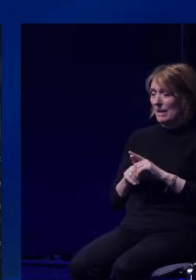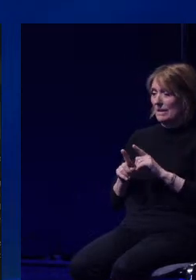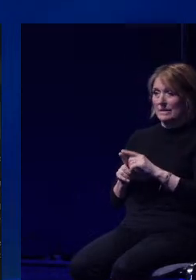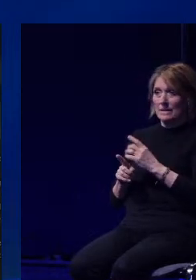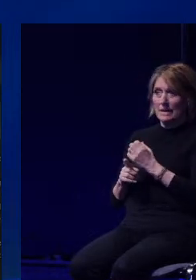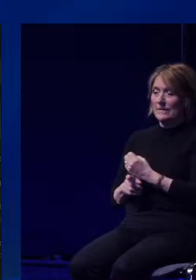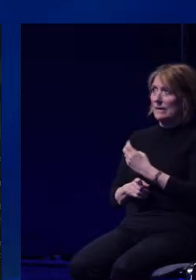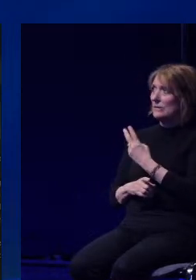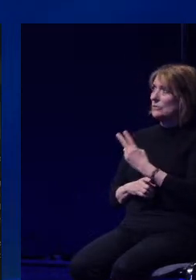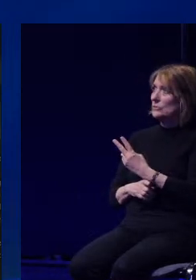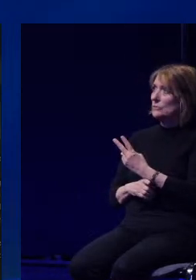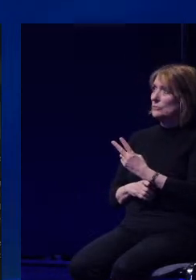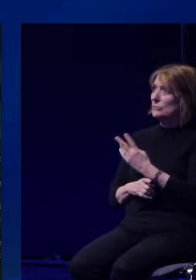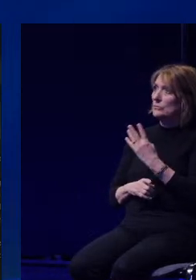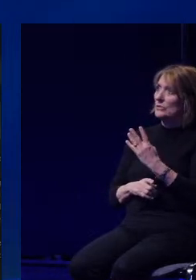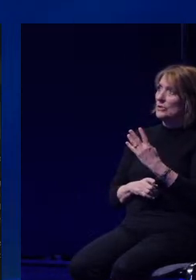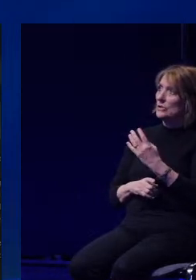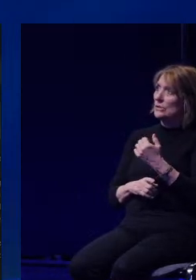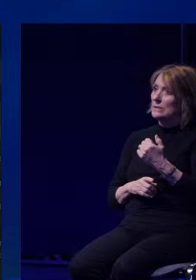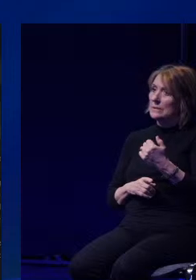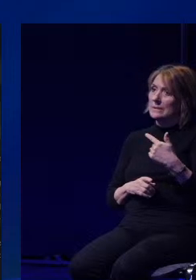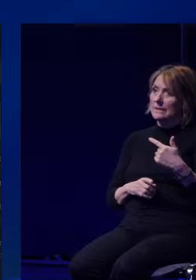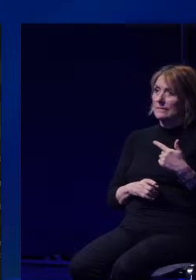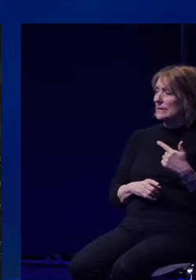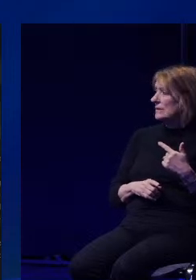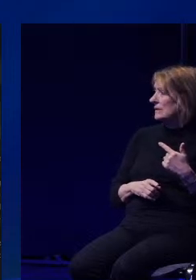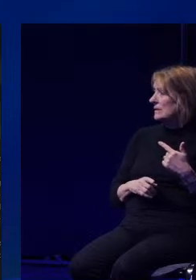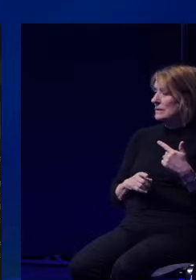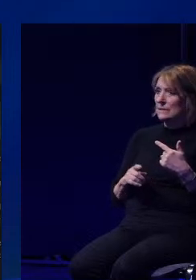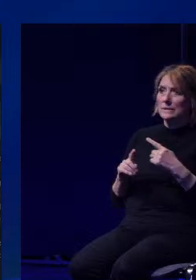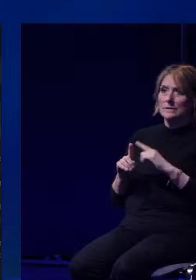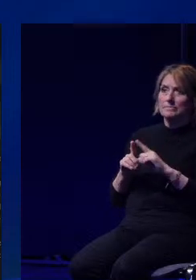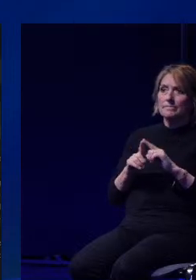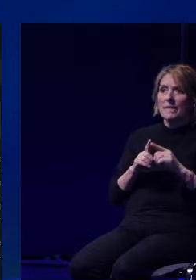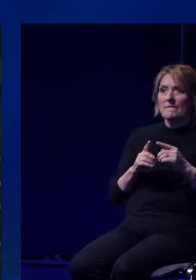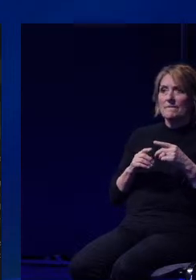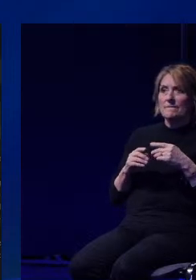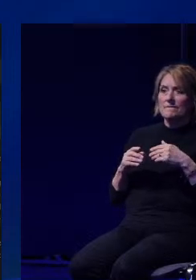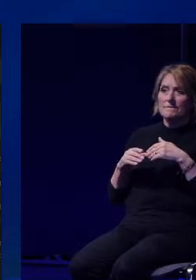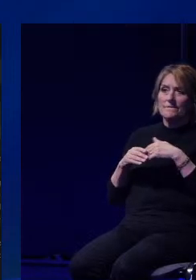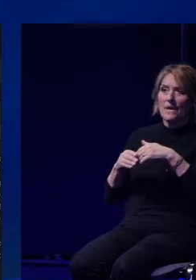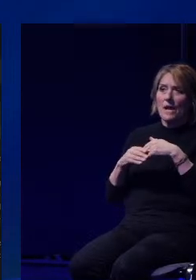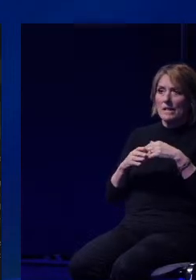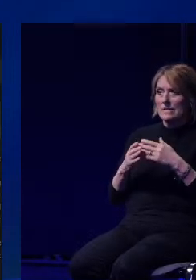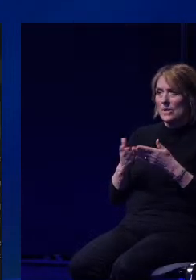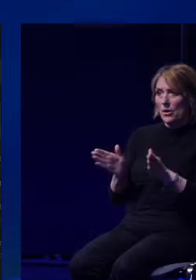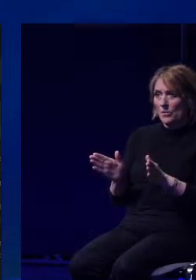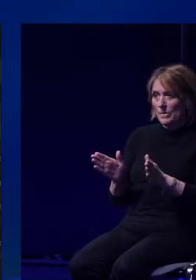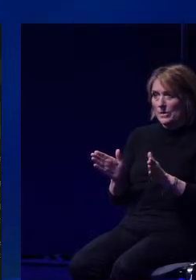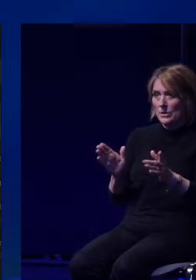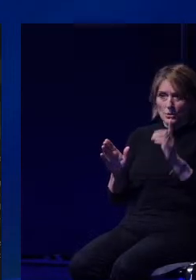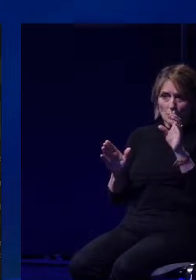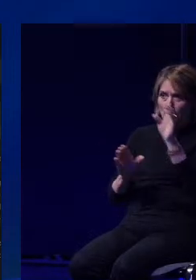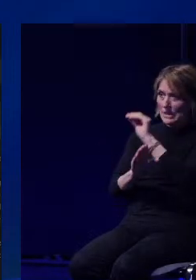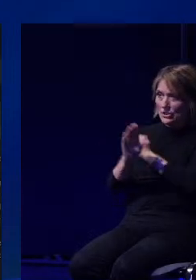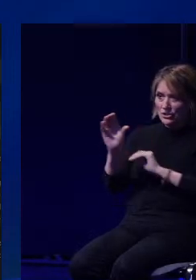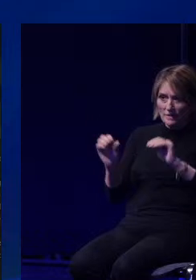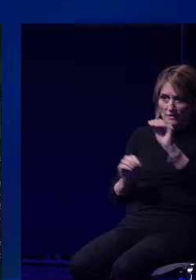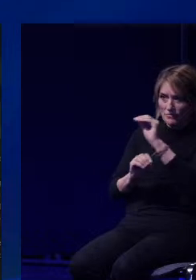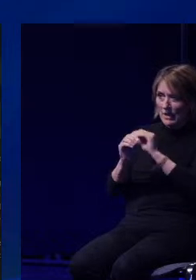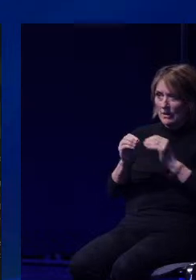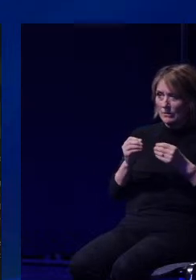7, I know, Maya files open, right? So, but they're all here, and you can actually shuffle around in the